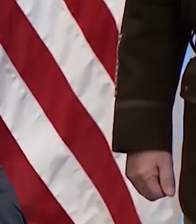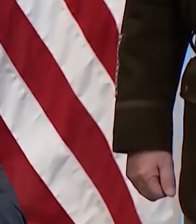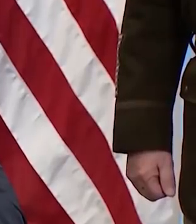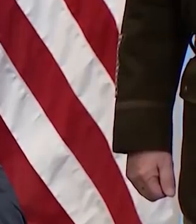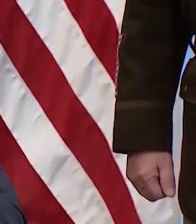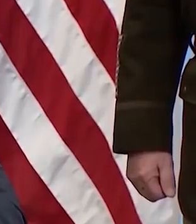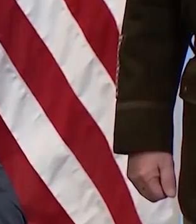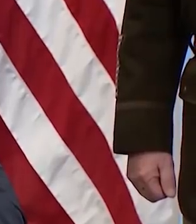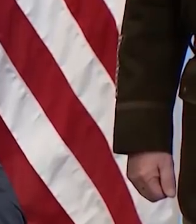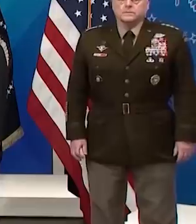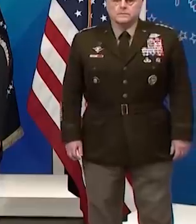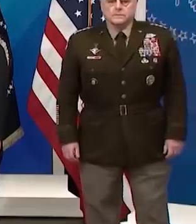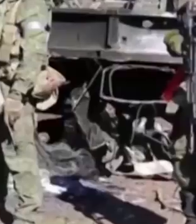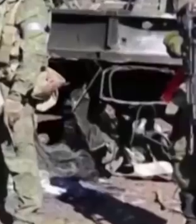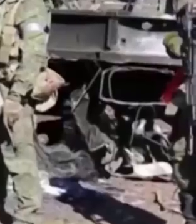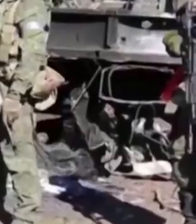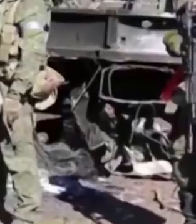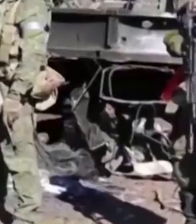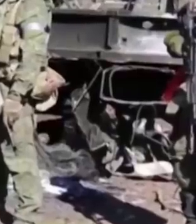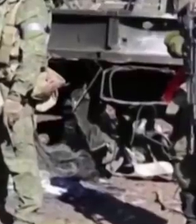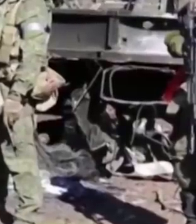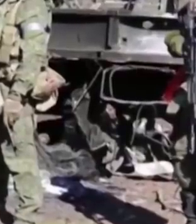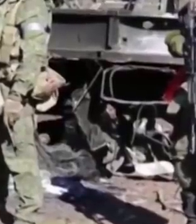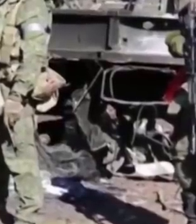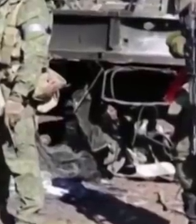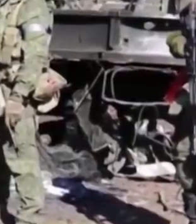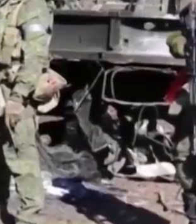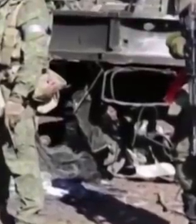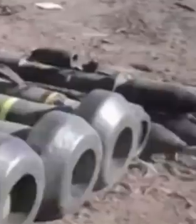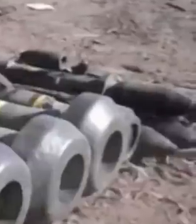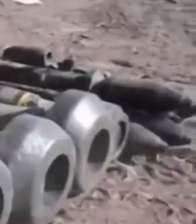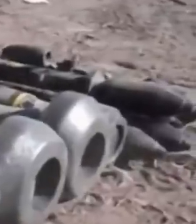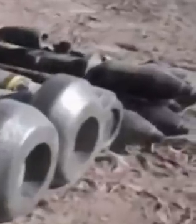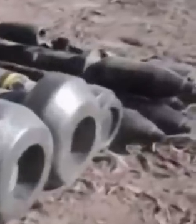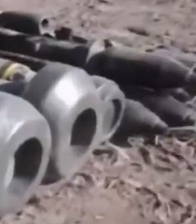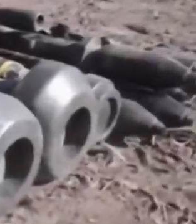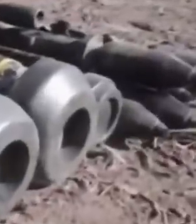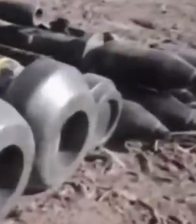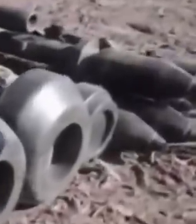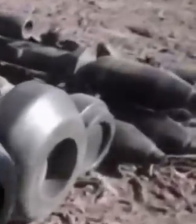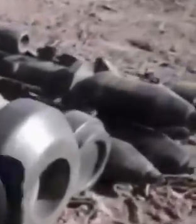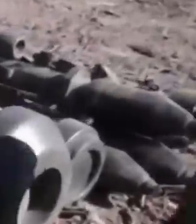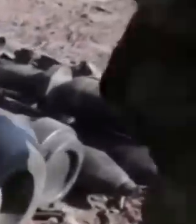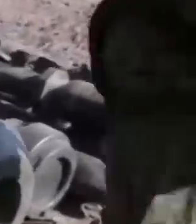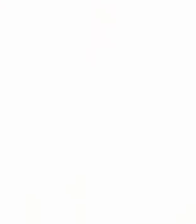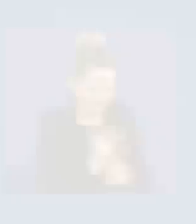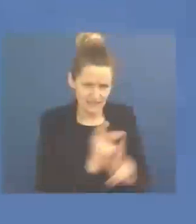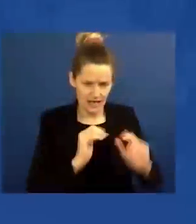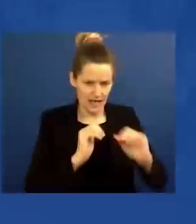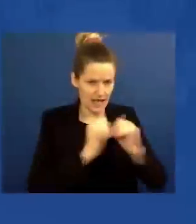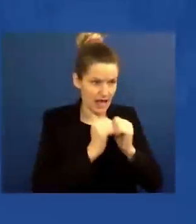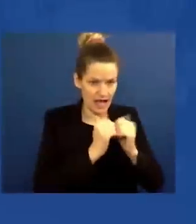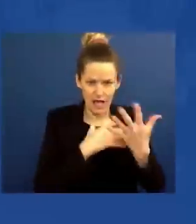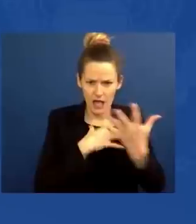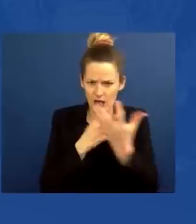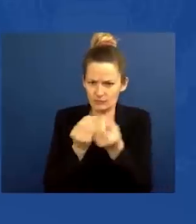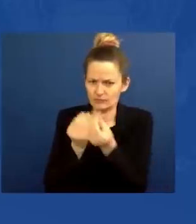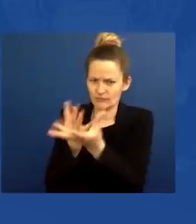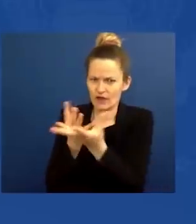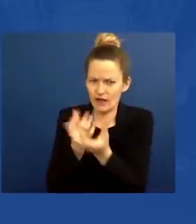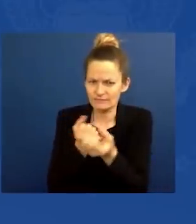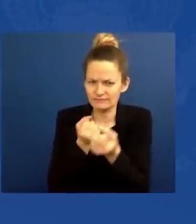and 800 Stinger anti-aircraft systems. Biden spoke at the White House Wednesday. Our new assistance